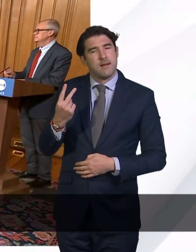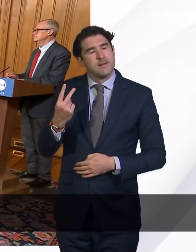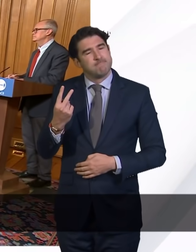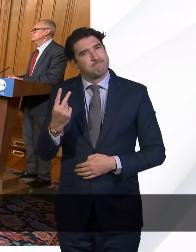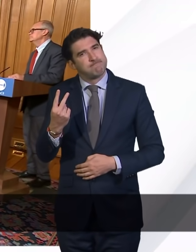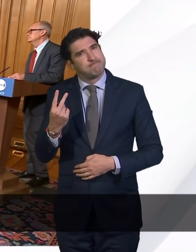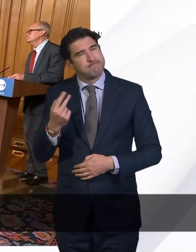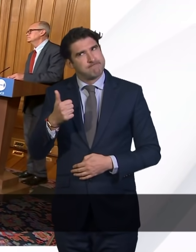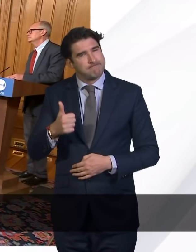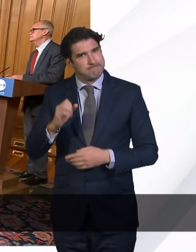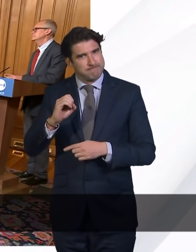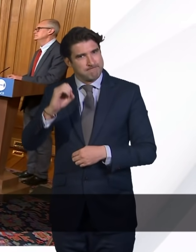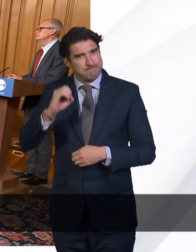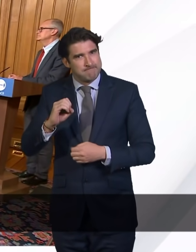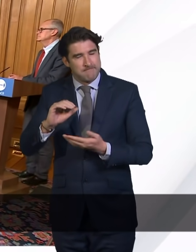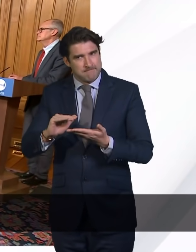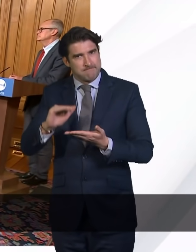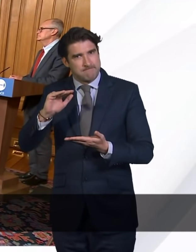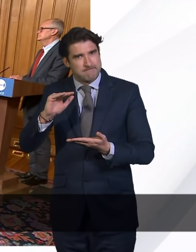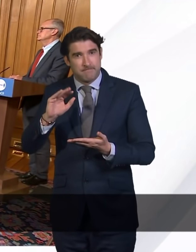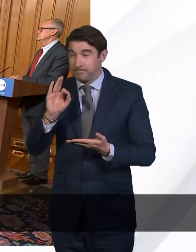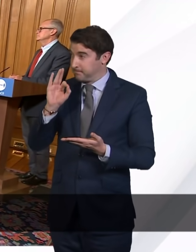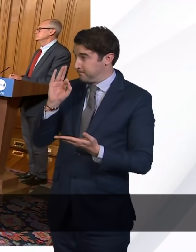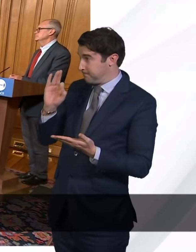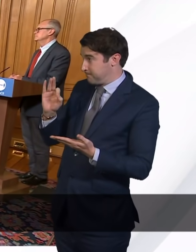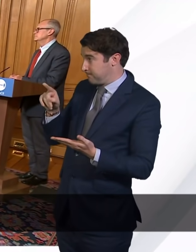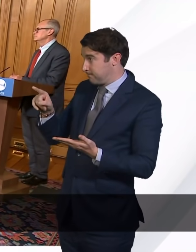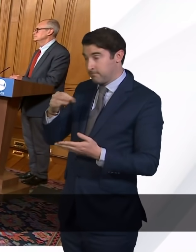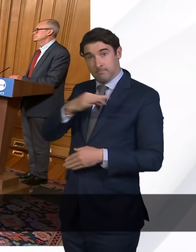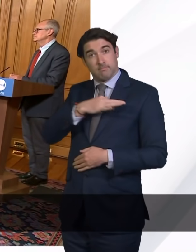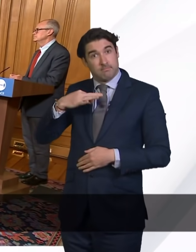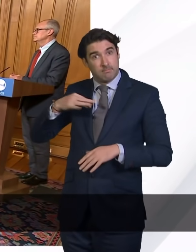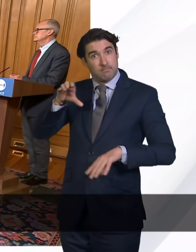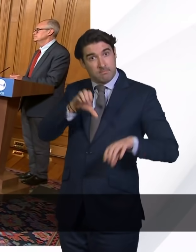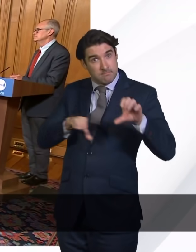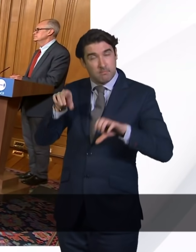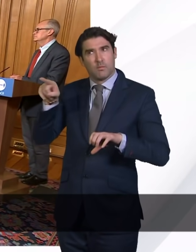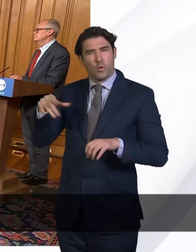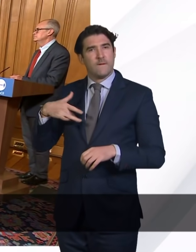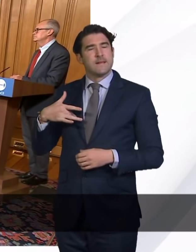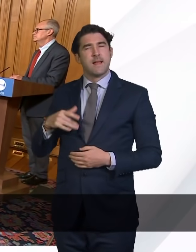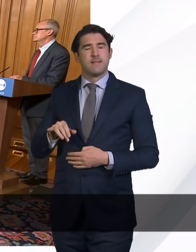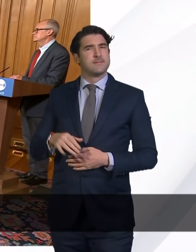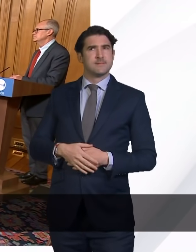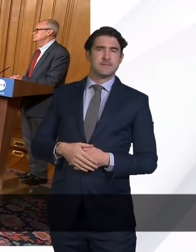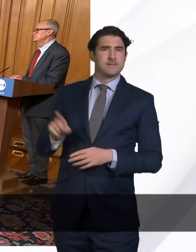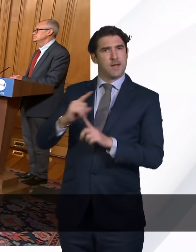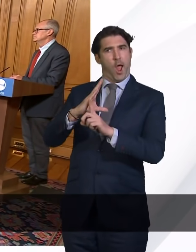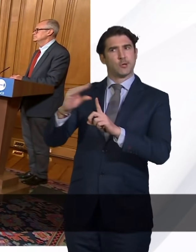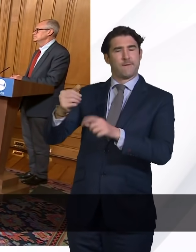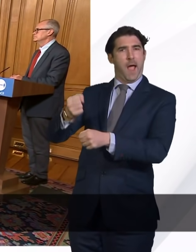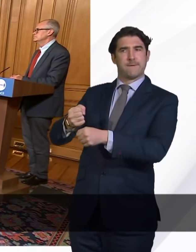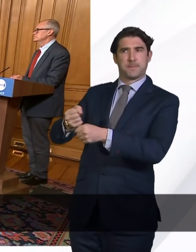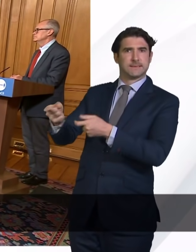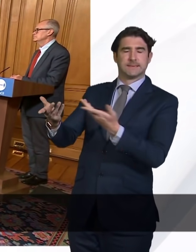any concerns that the government may not be going far enough, fast enough to get the R8 under control. And Prime Minister, if